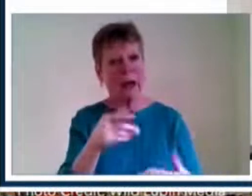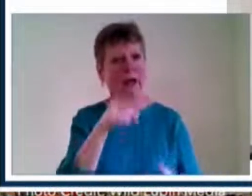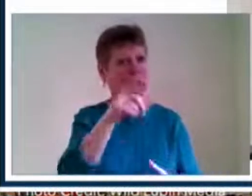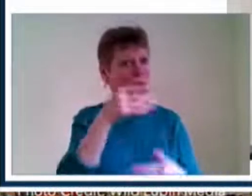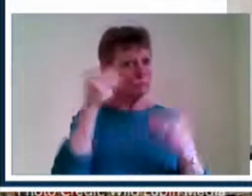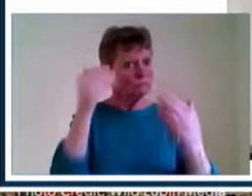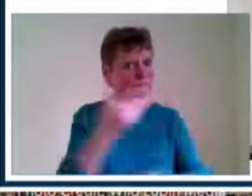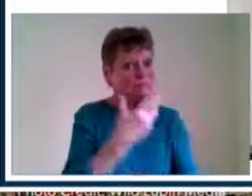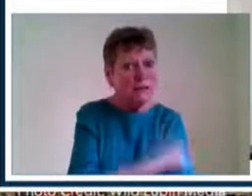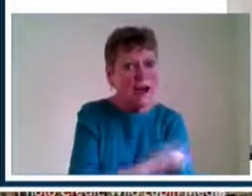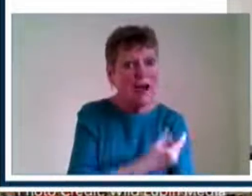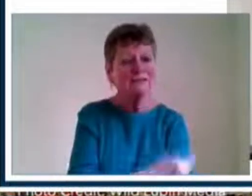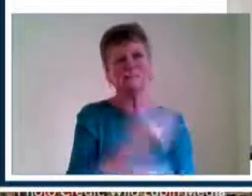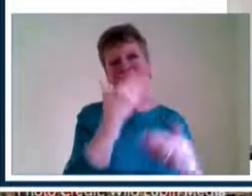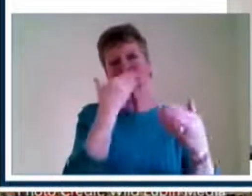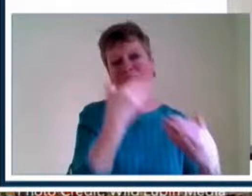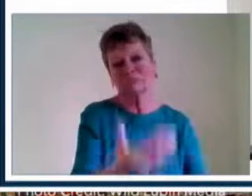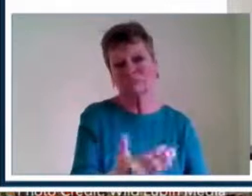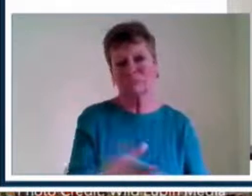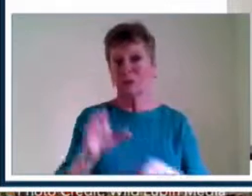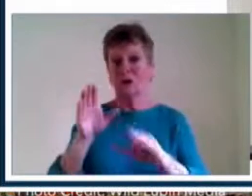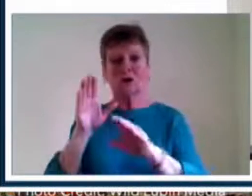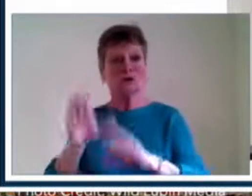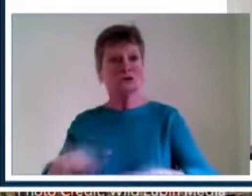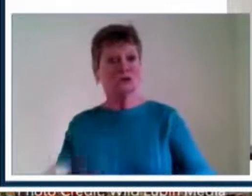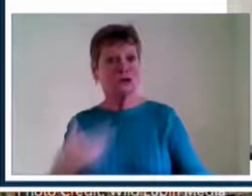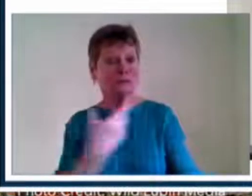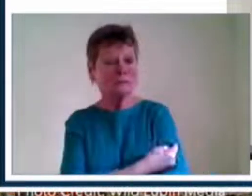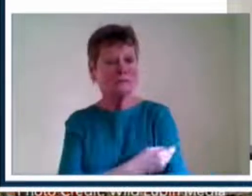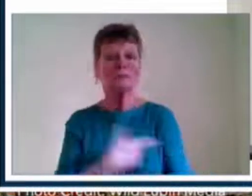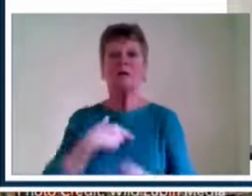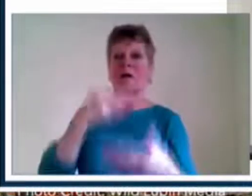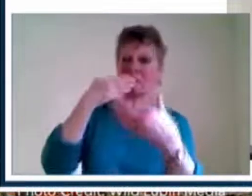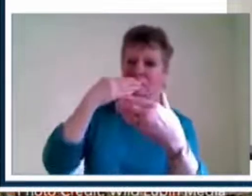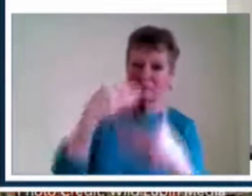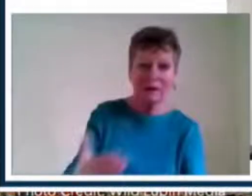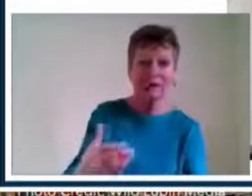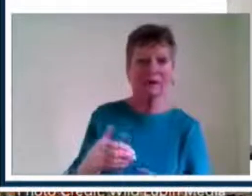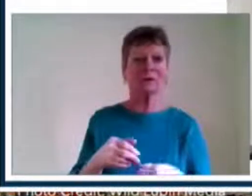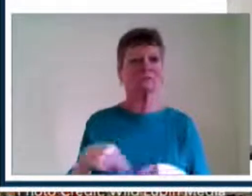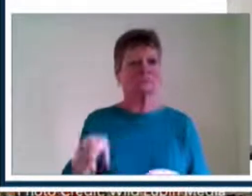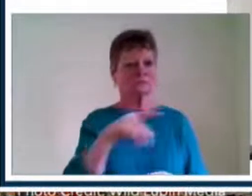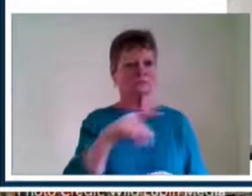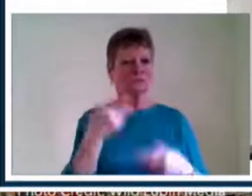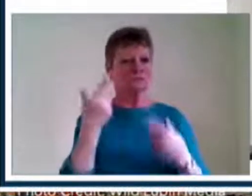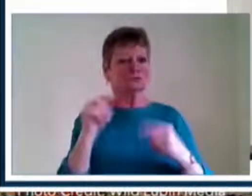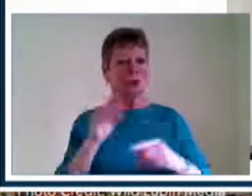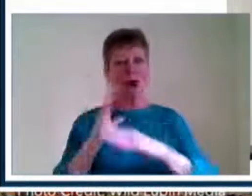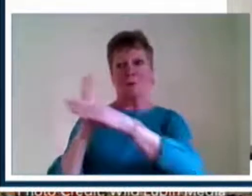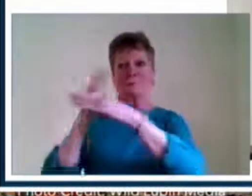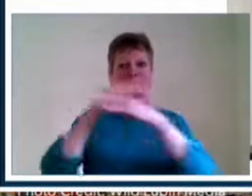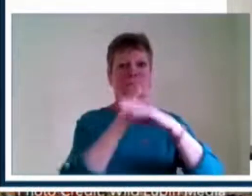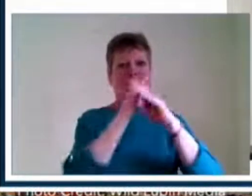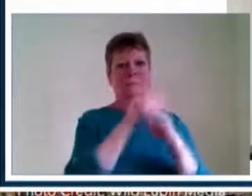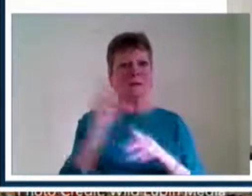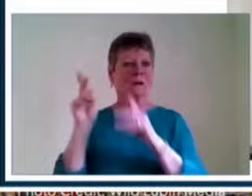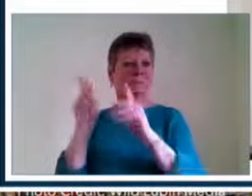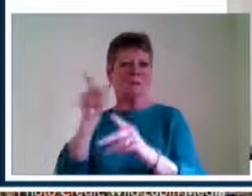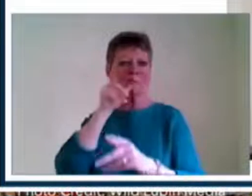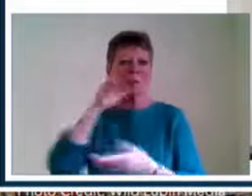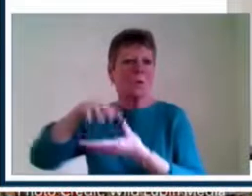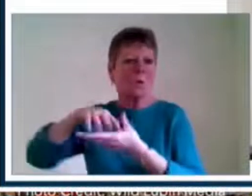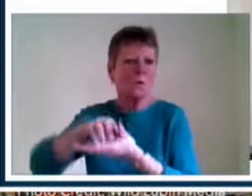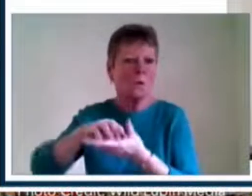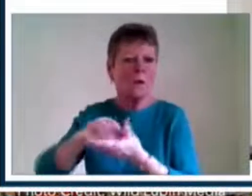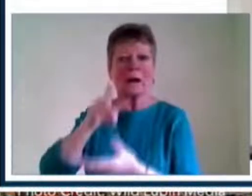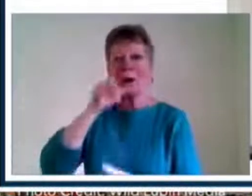you for getting your children vaccinated. You are doing your part to protect our most vulnerable and help us get back to a